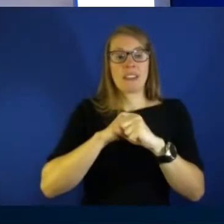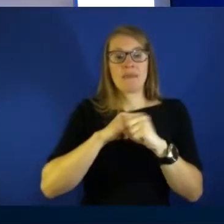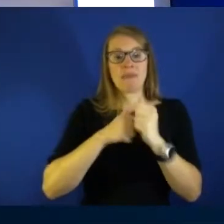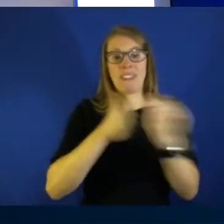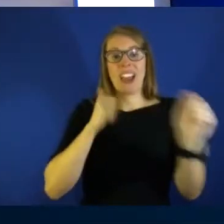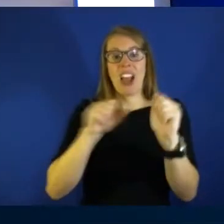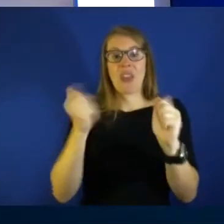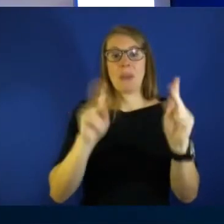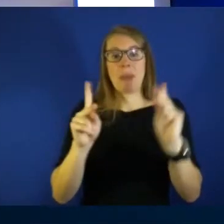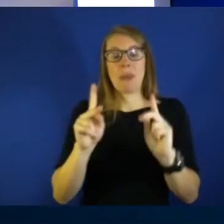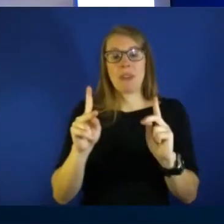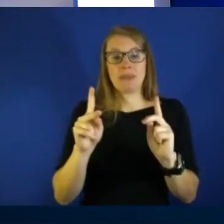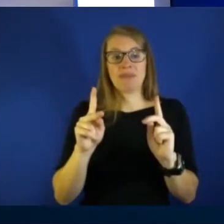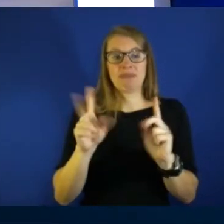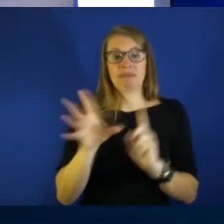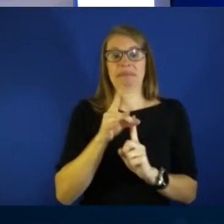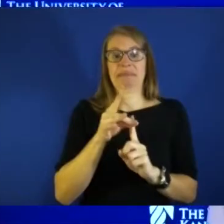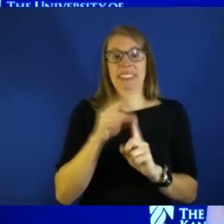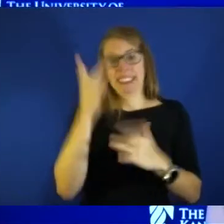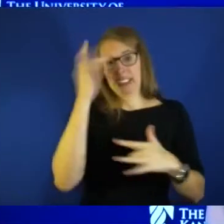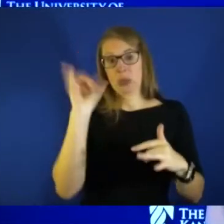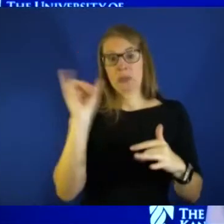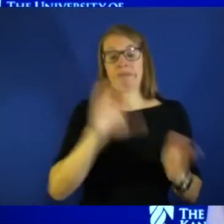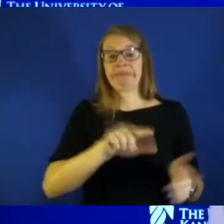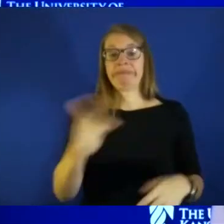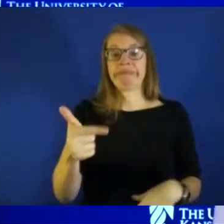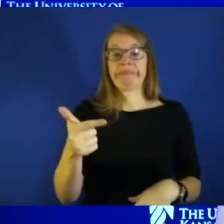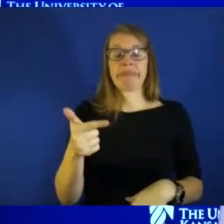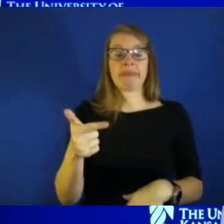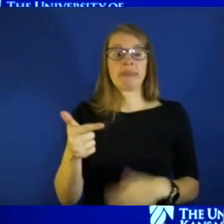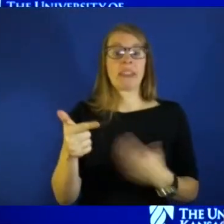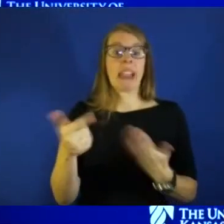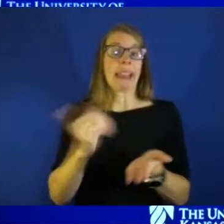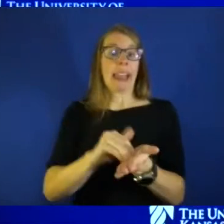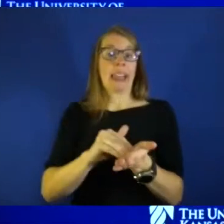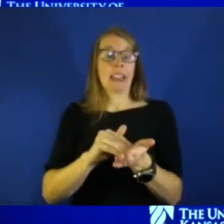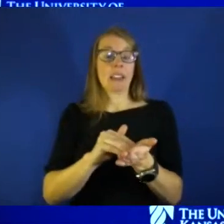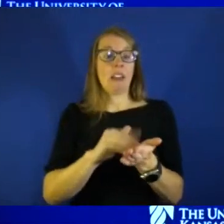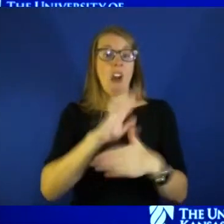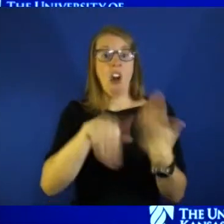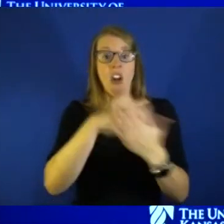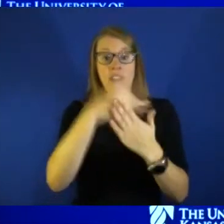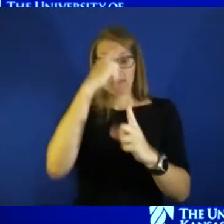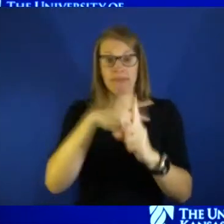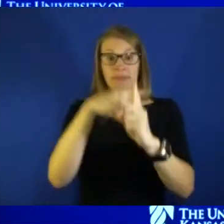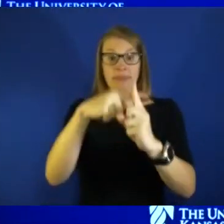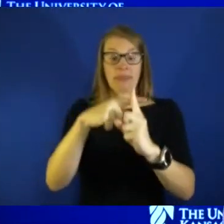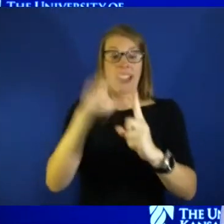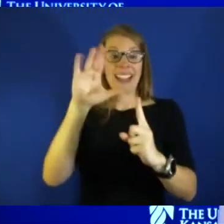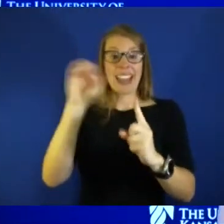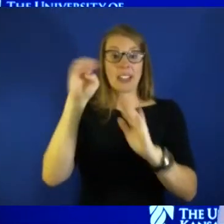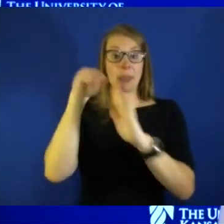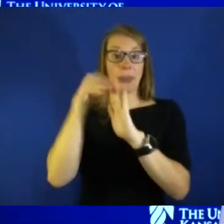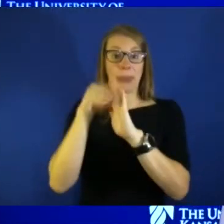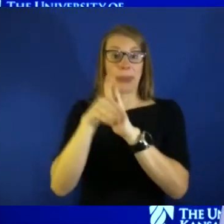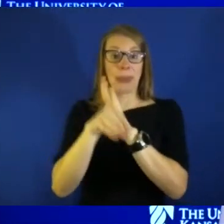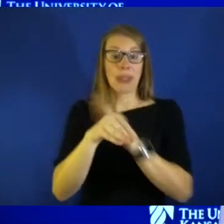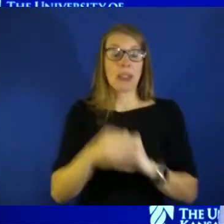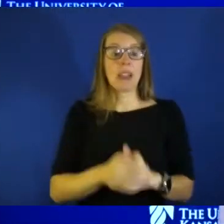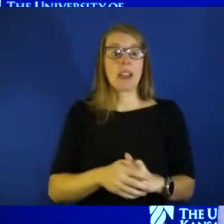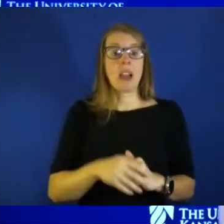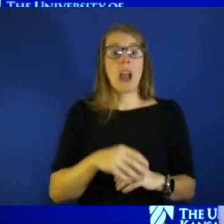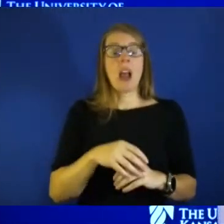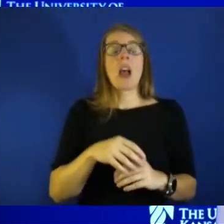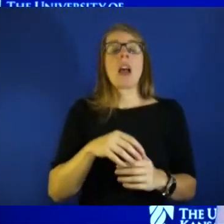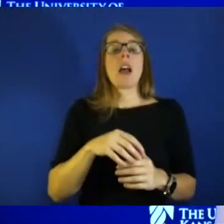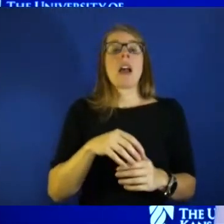back. Thanks. Dr. Hawkinson. Yeah, I think, again, we're all optimistic because cases are going down. The hospitalizations are going down.